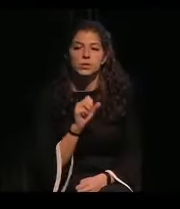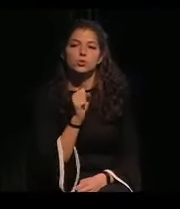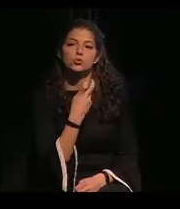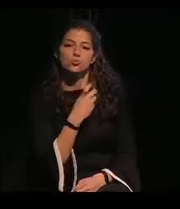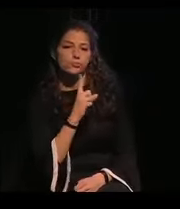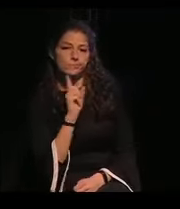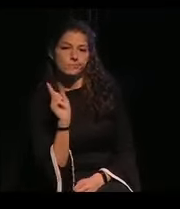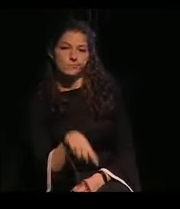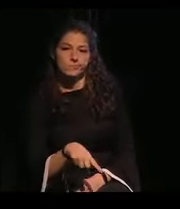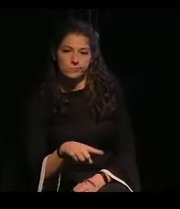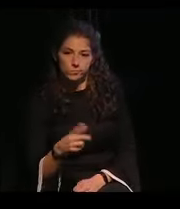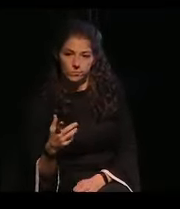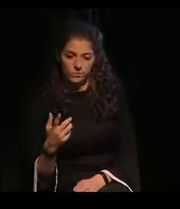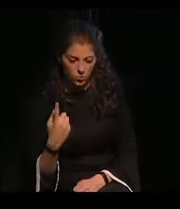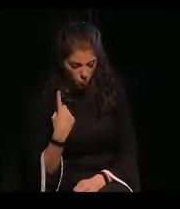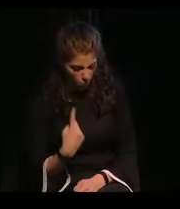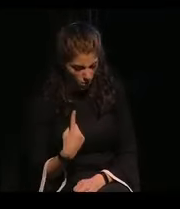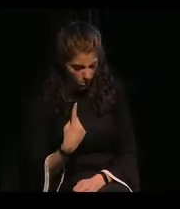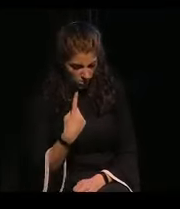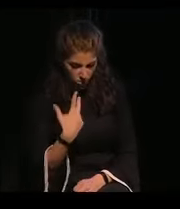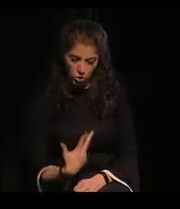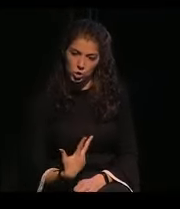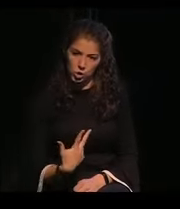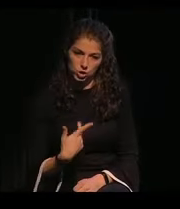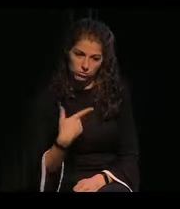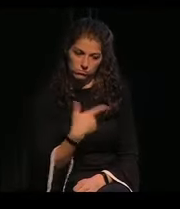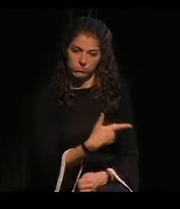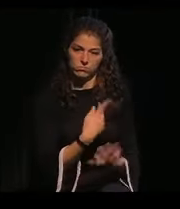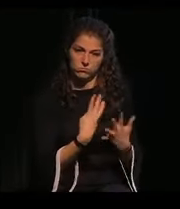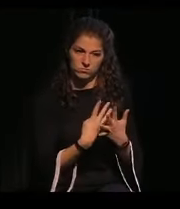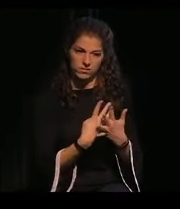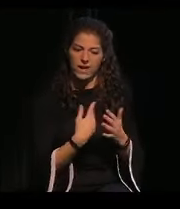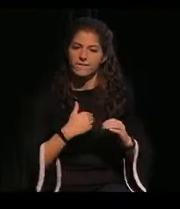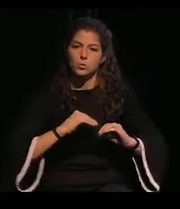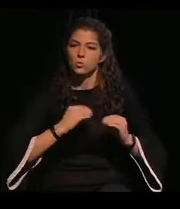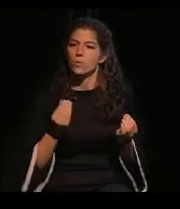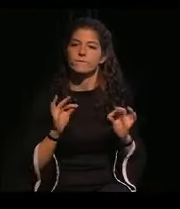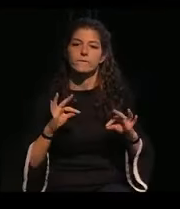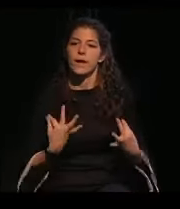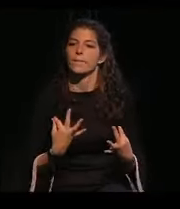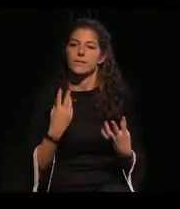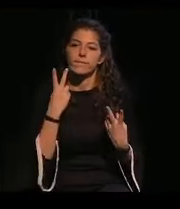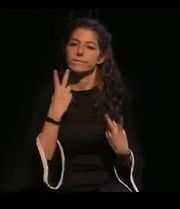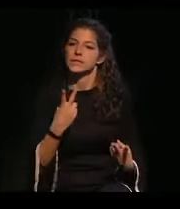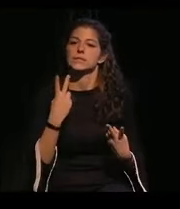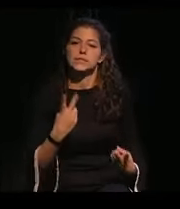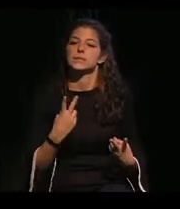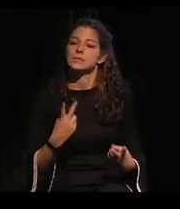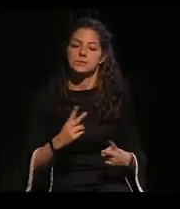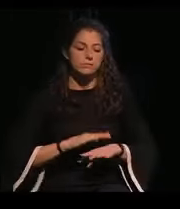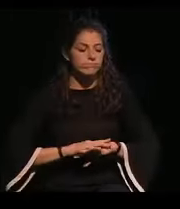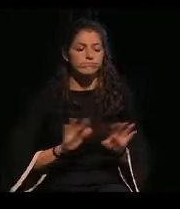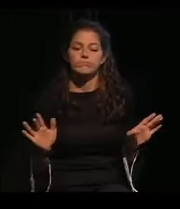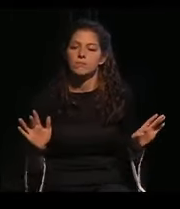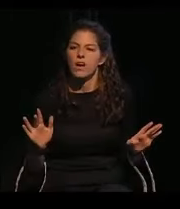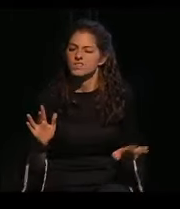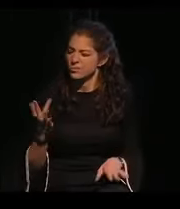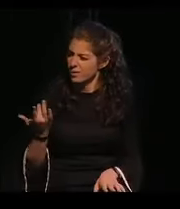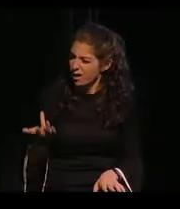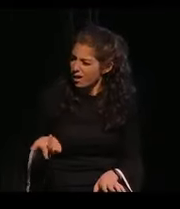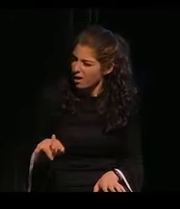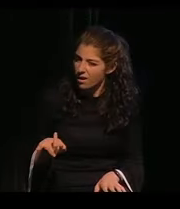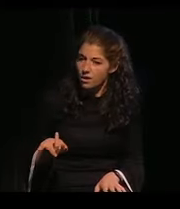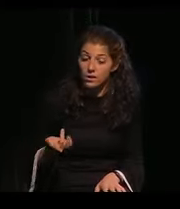said to me, one third of the inmates in this prison have no family that visits them. And I said,